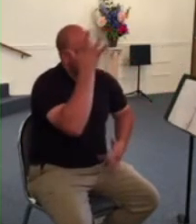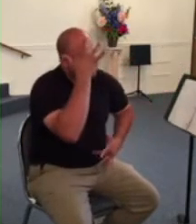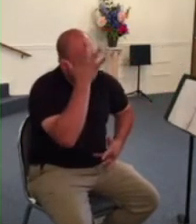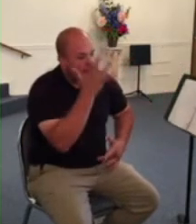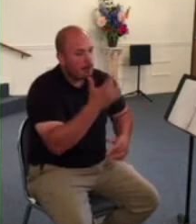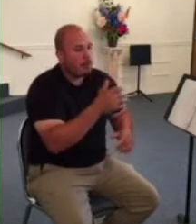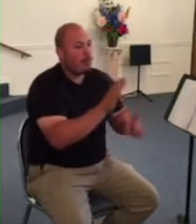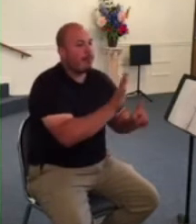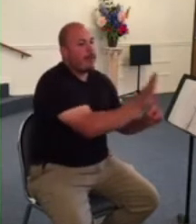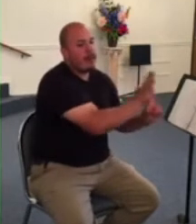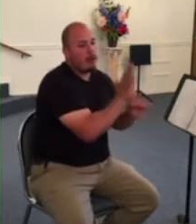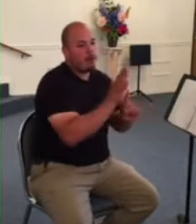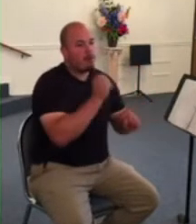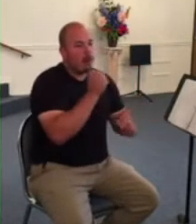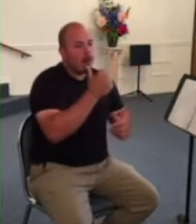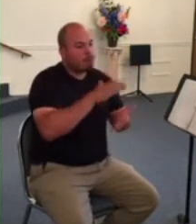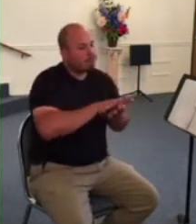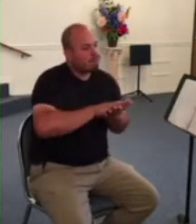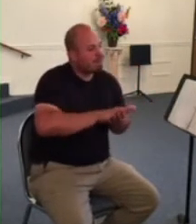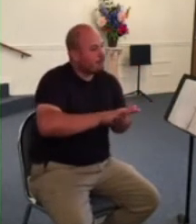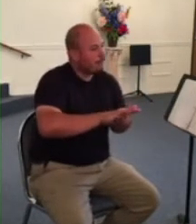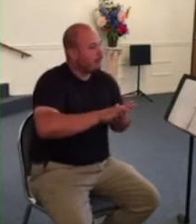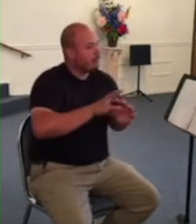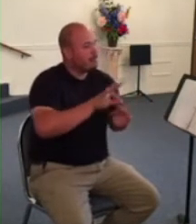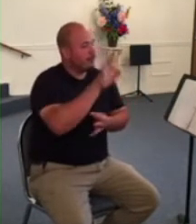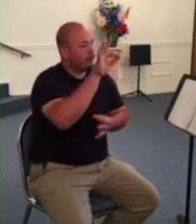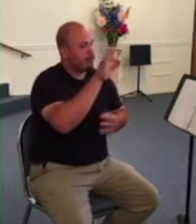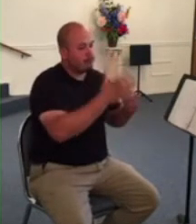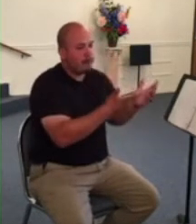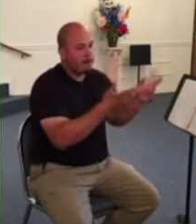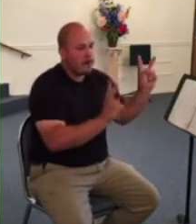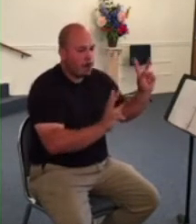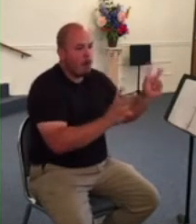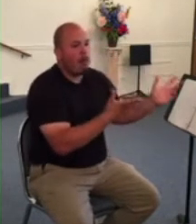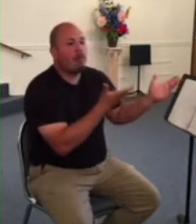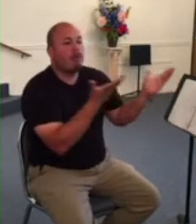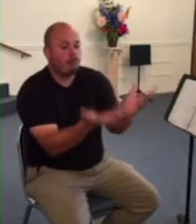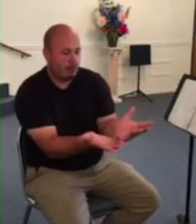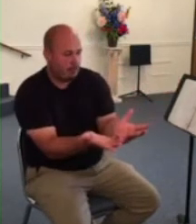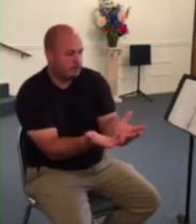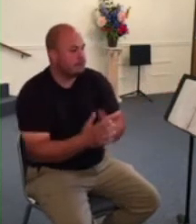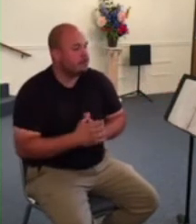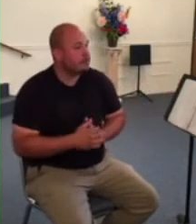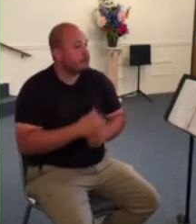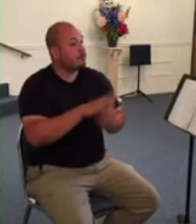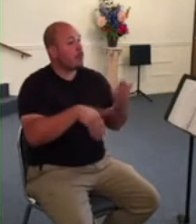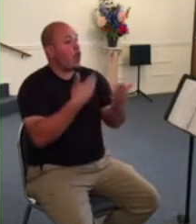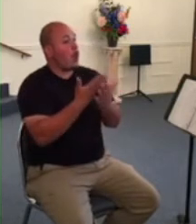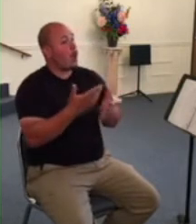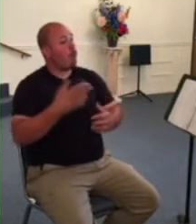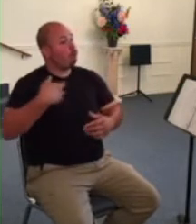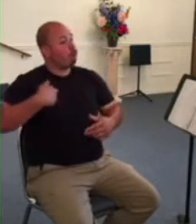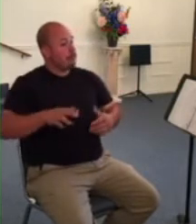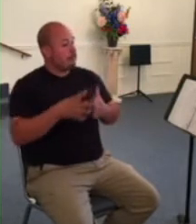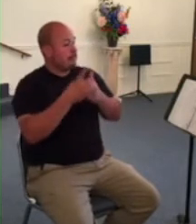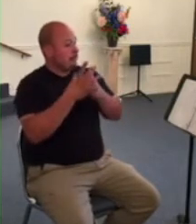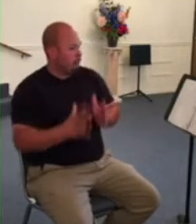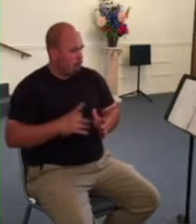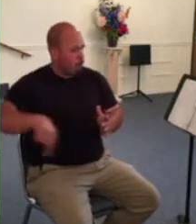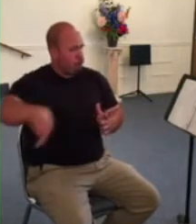then the high priest and all his associates who were members of the party of the sadducees were filled with jealousy